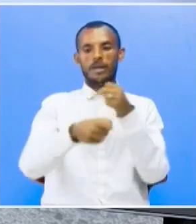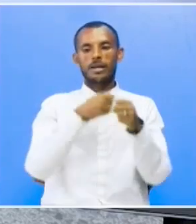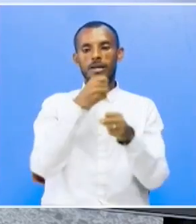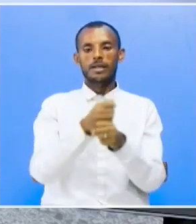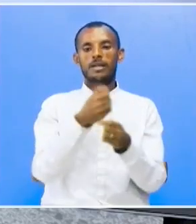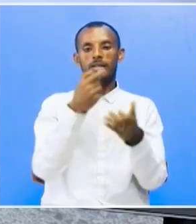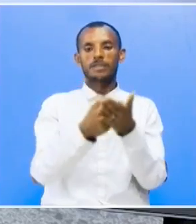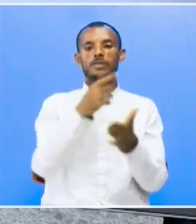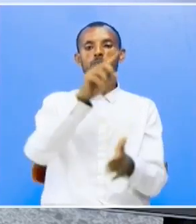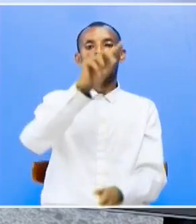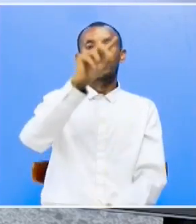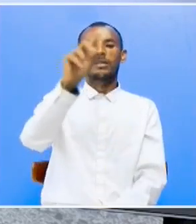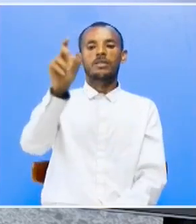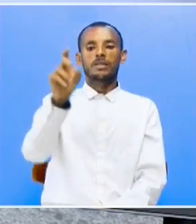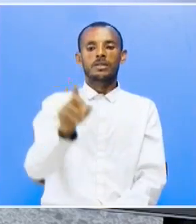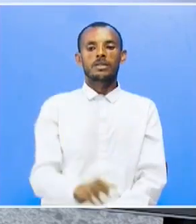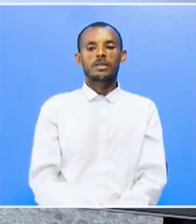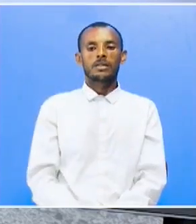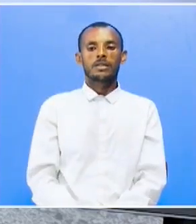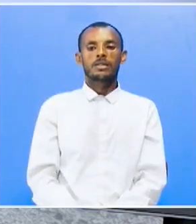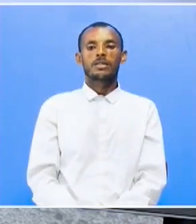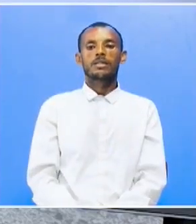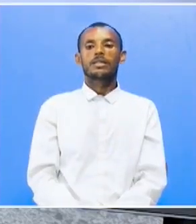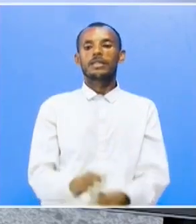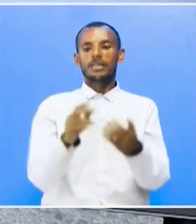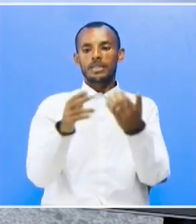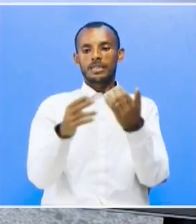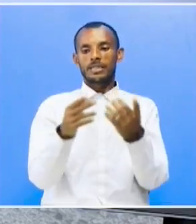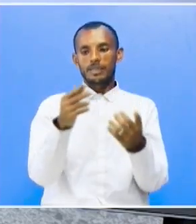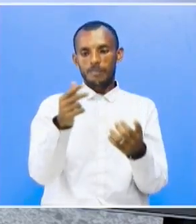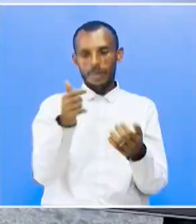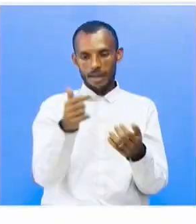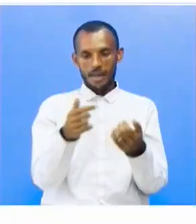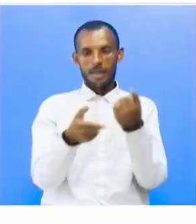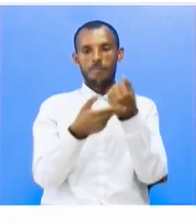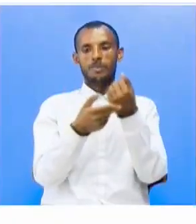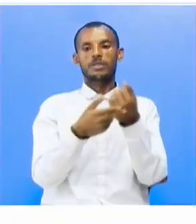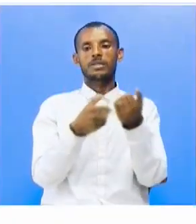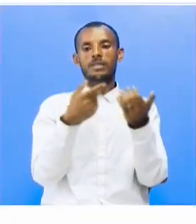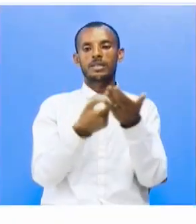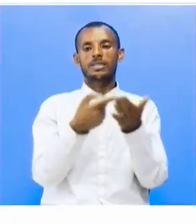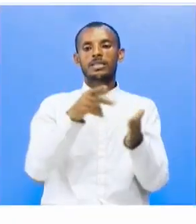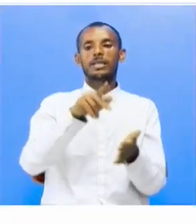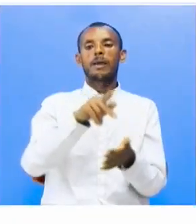this question, the money deposited is given here, it's the principal.